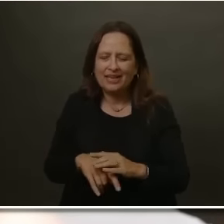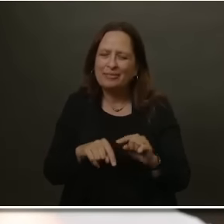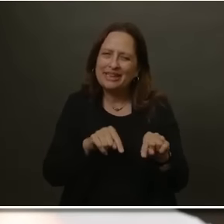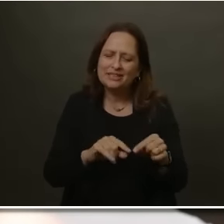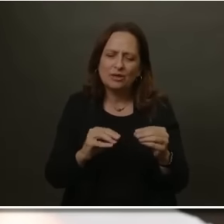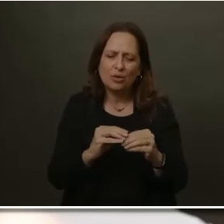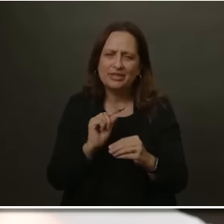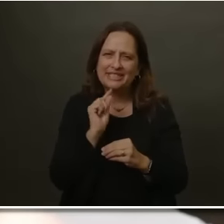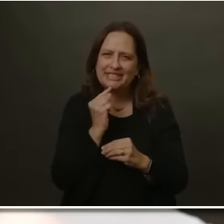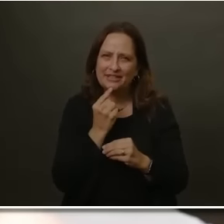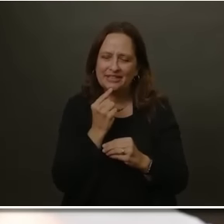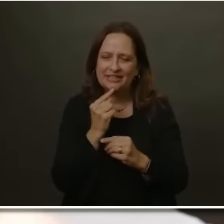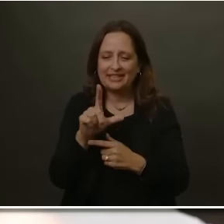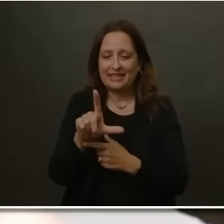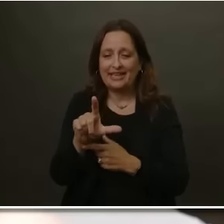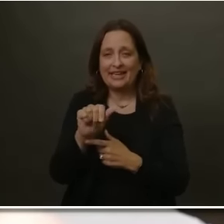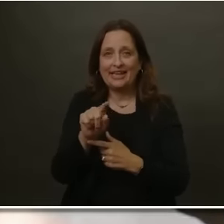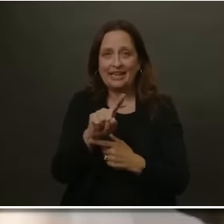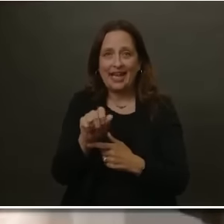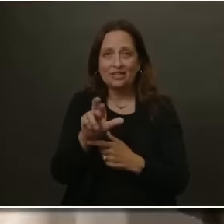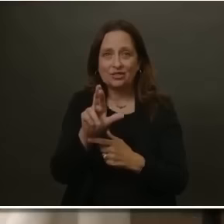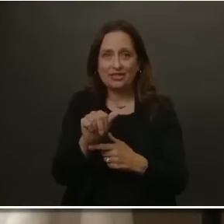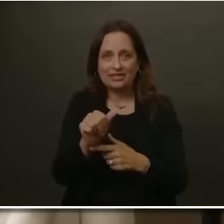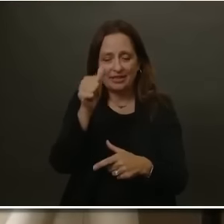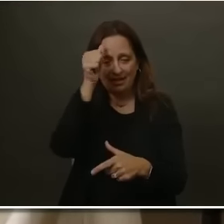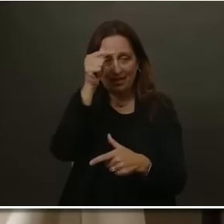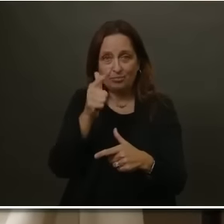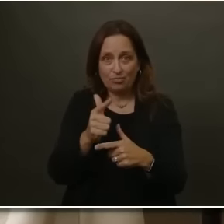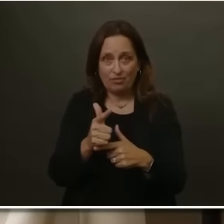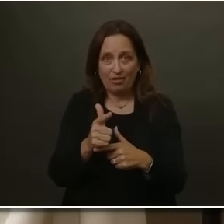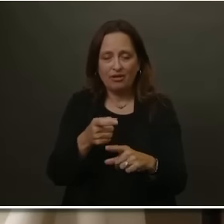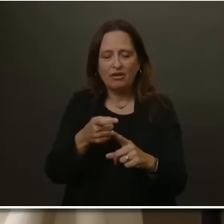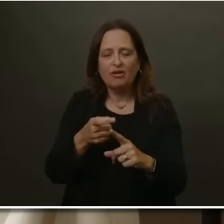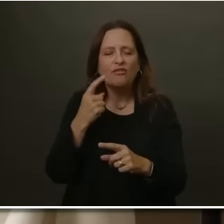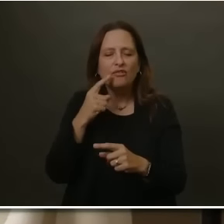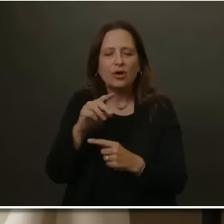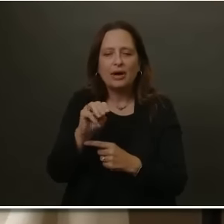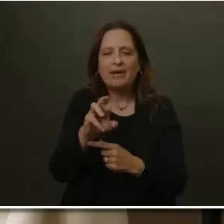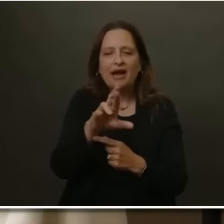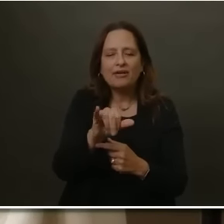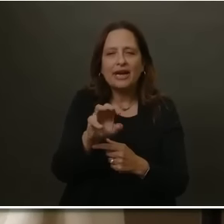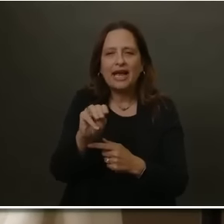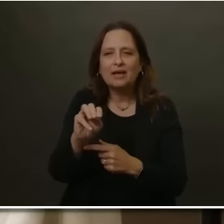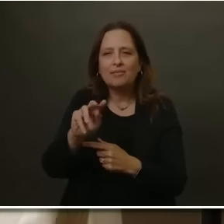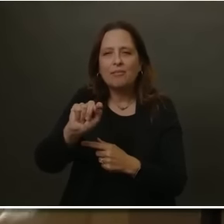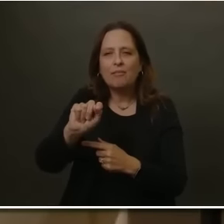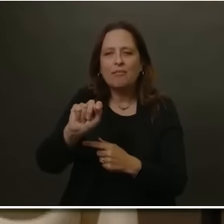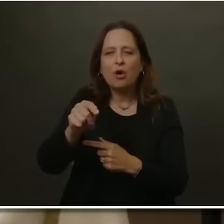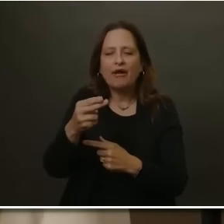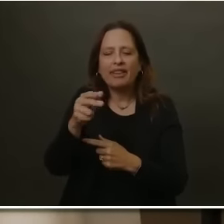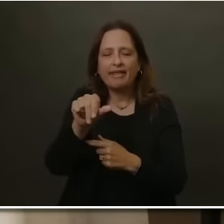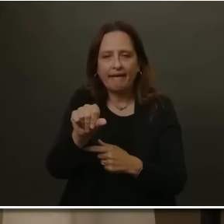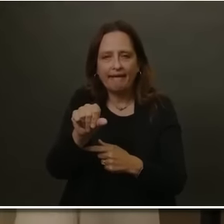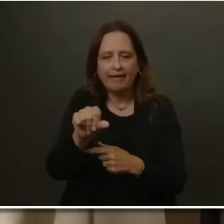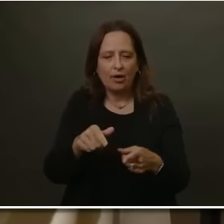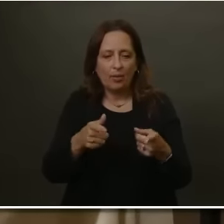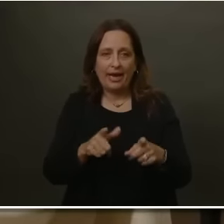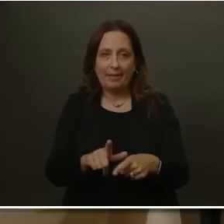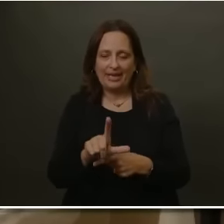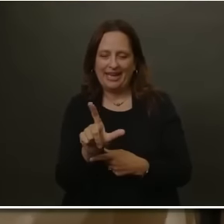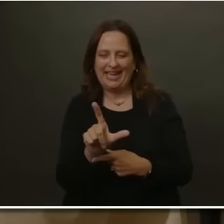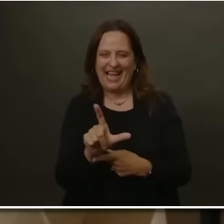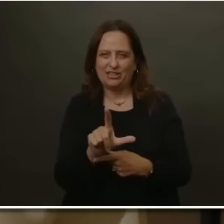Lazarus, the brother of Mary and Martha, the one Jesus loved, is dying. Jesus gets word that Lazarus